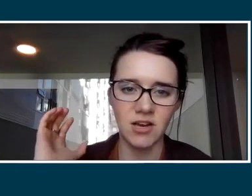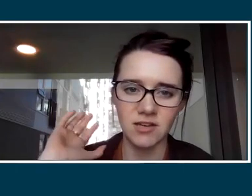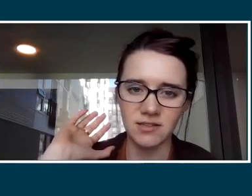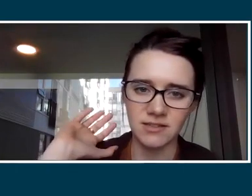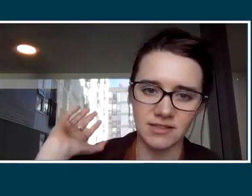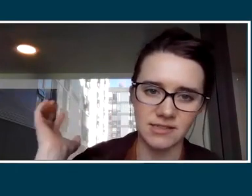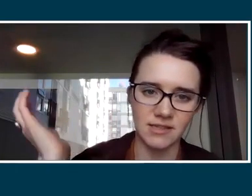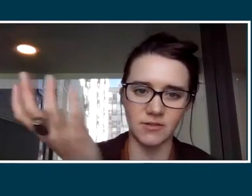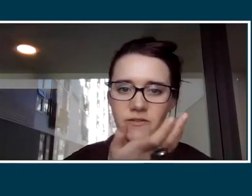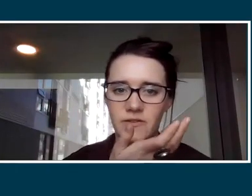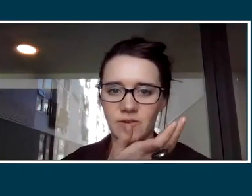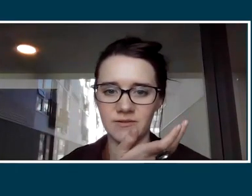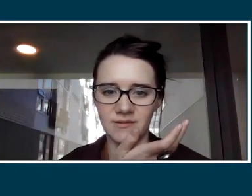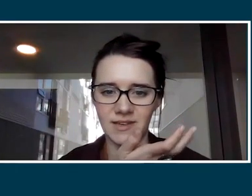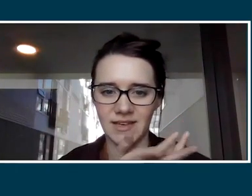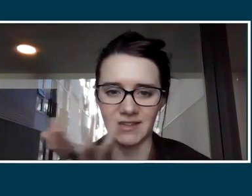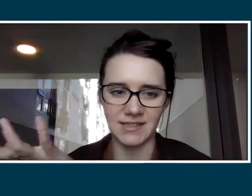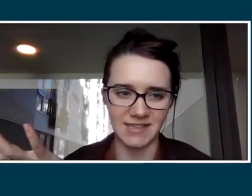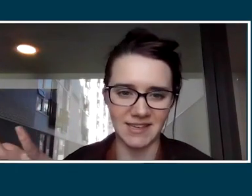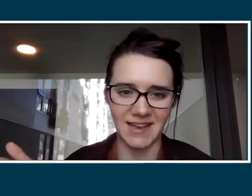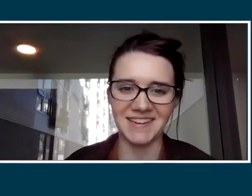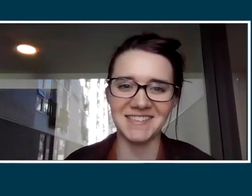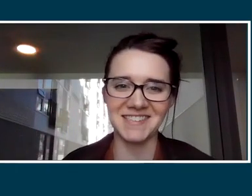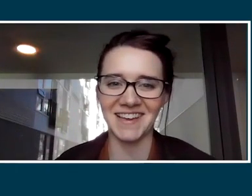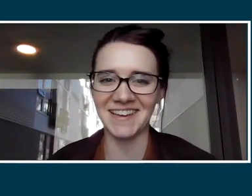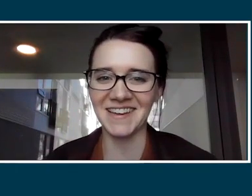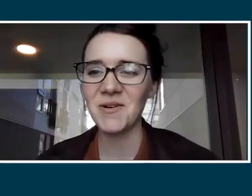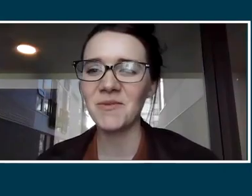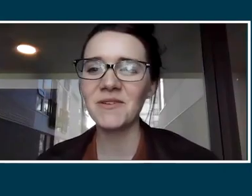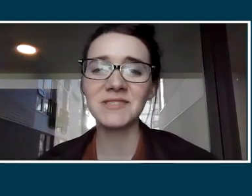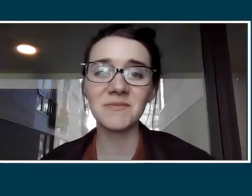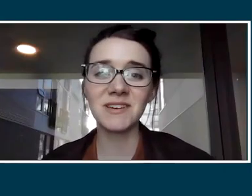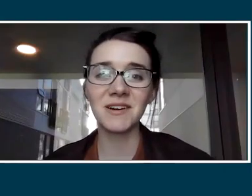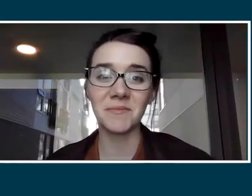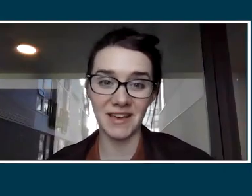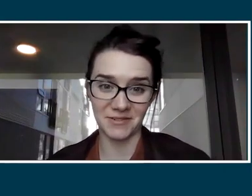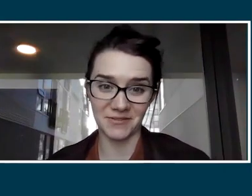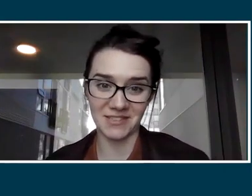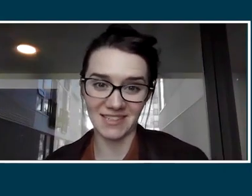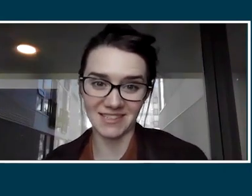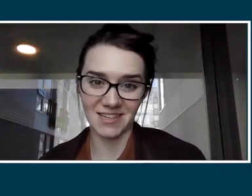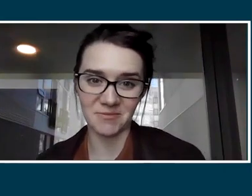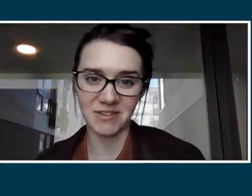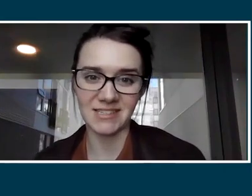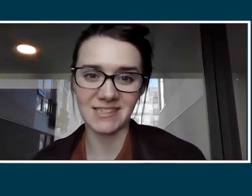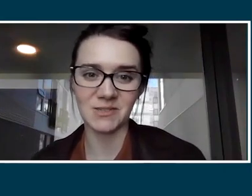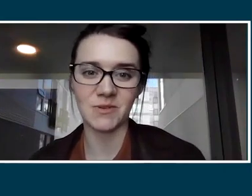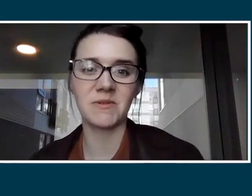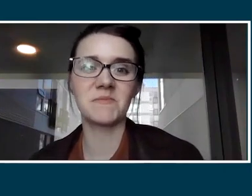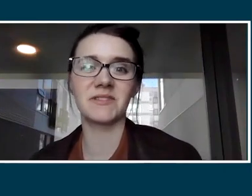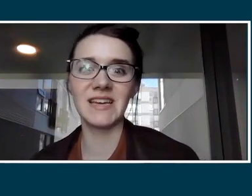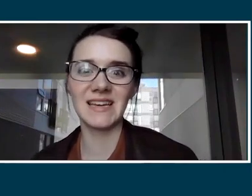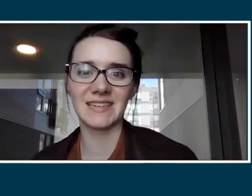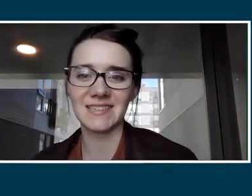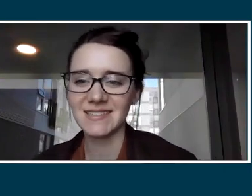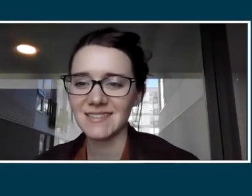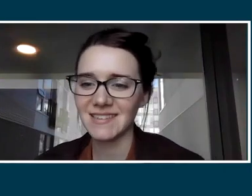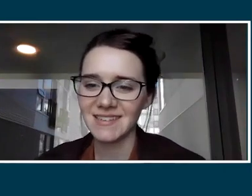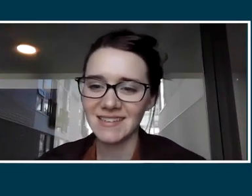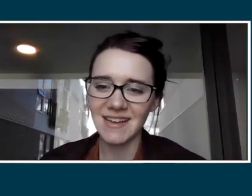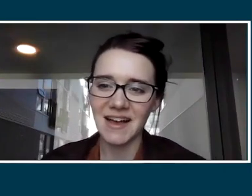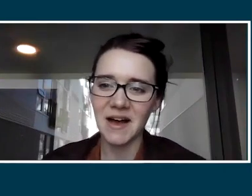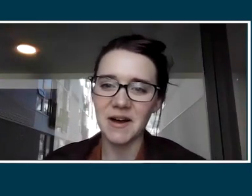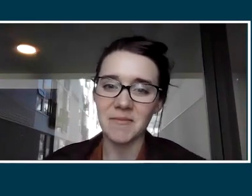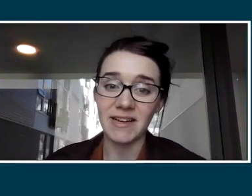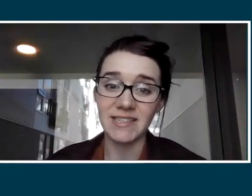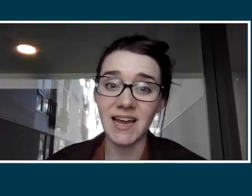So we have a good. TED Talk that's the three of you. Yeah. And it's like we've submitted our panel for a TED Talk because